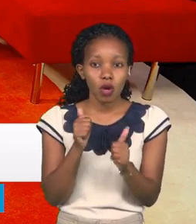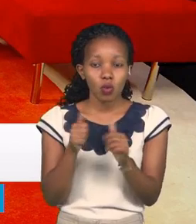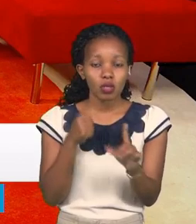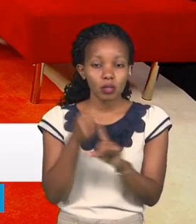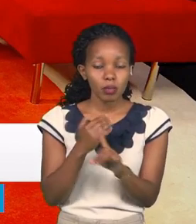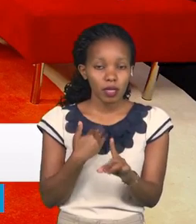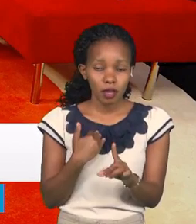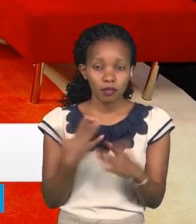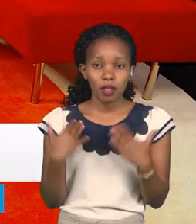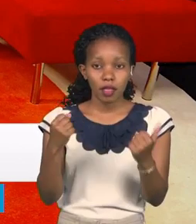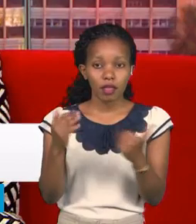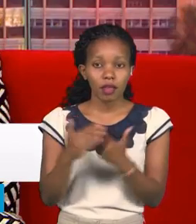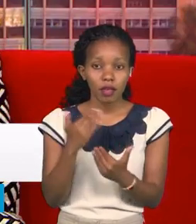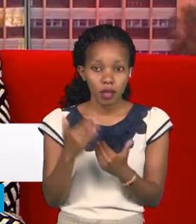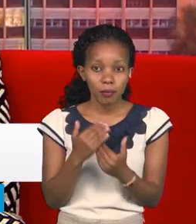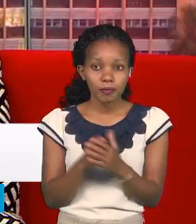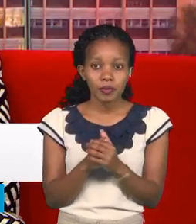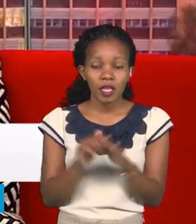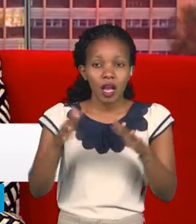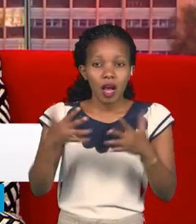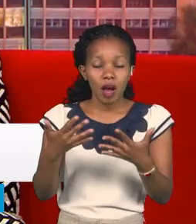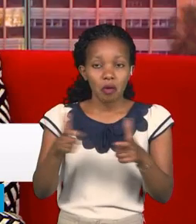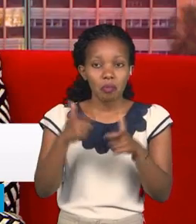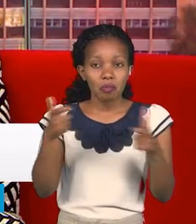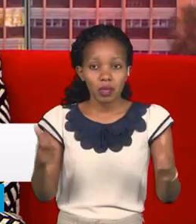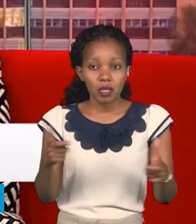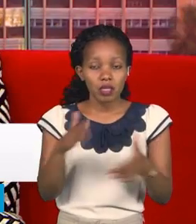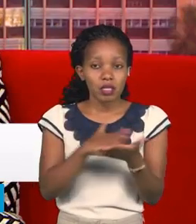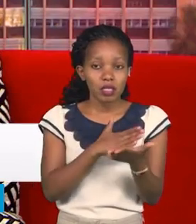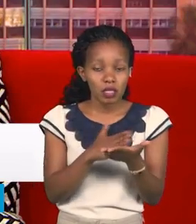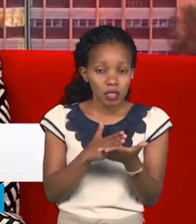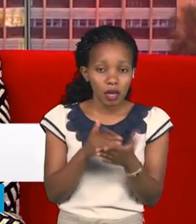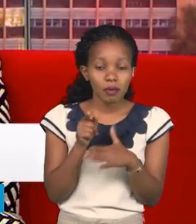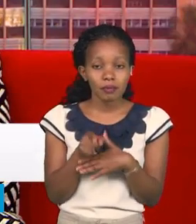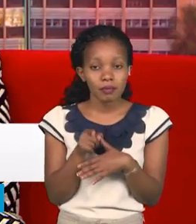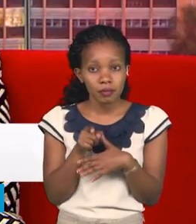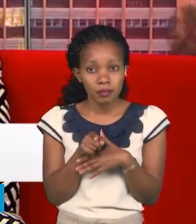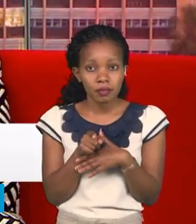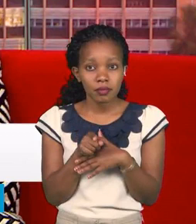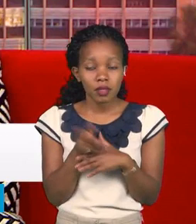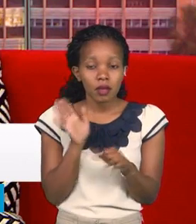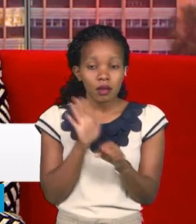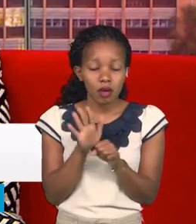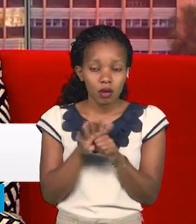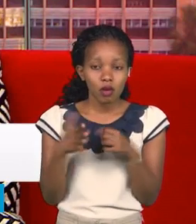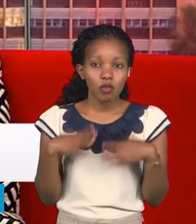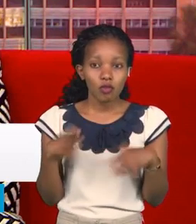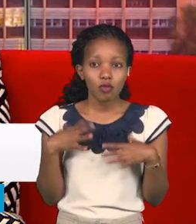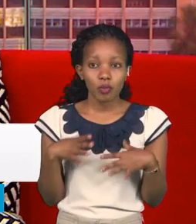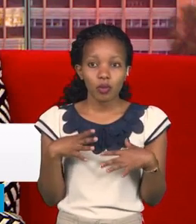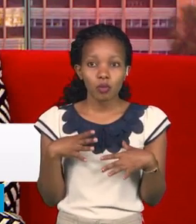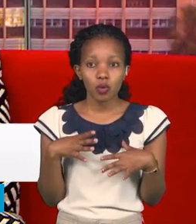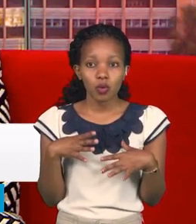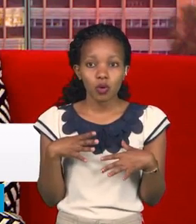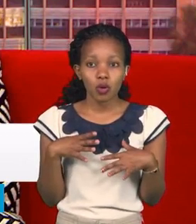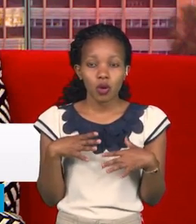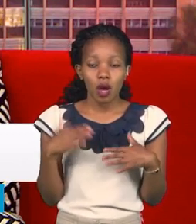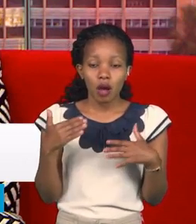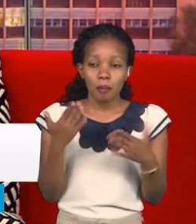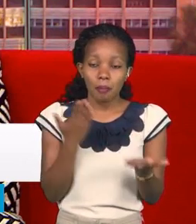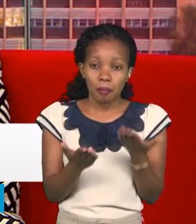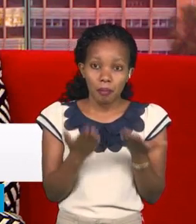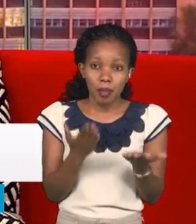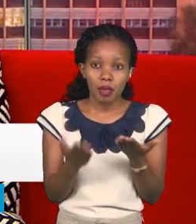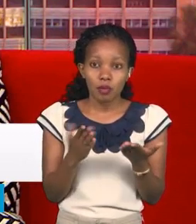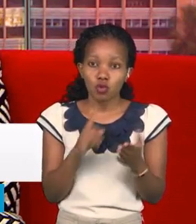on the healthcare, right? How robust is your insurance sector? A lot of people are still uncovered by insurance,